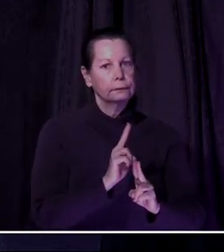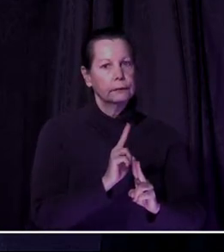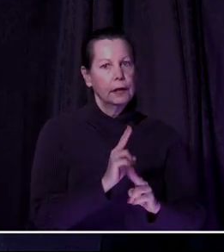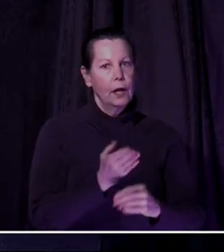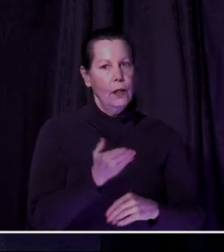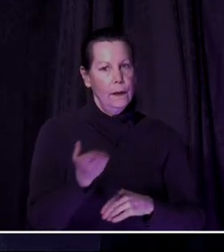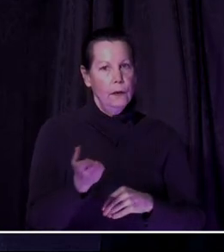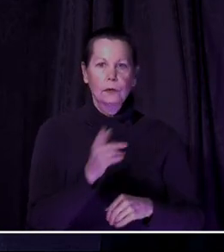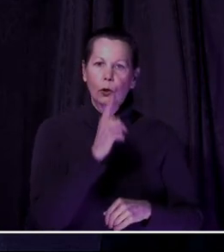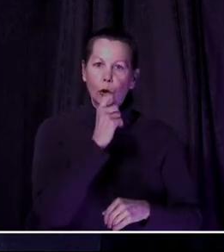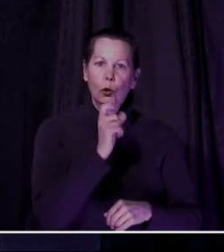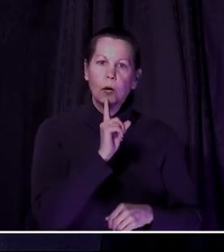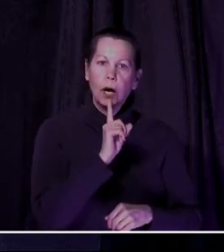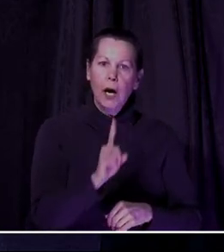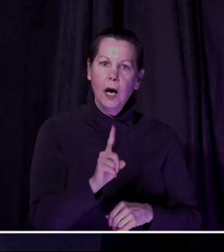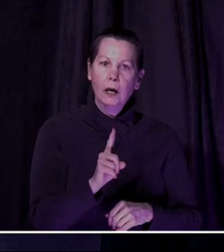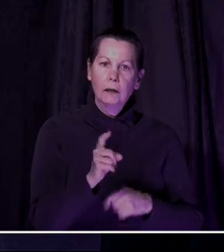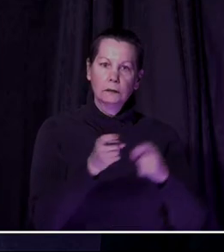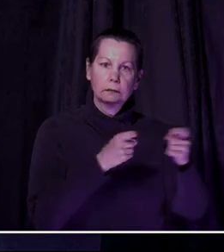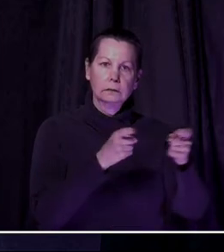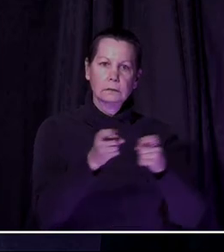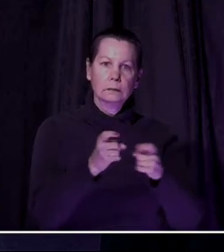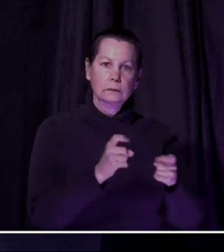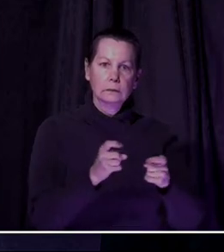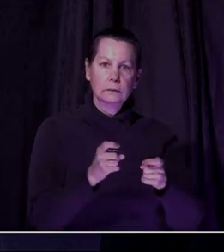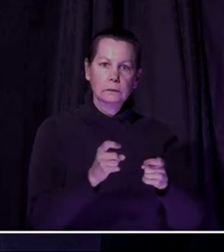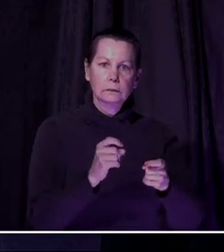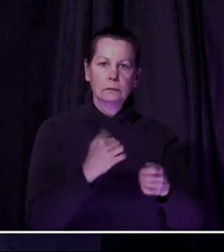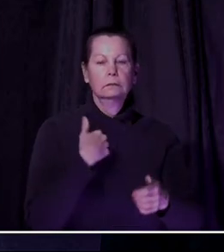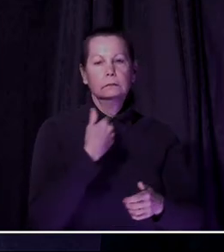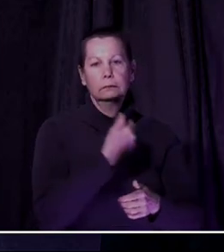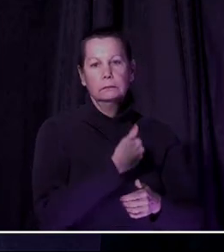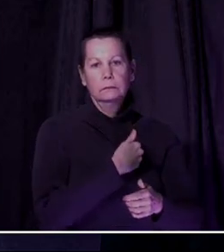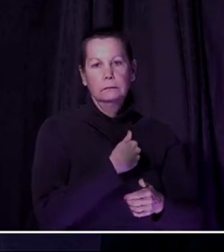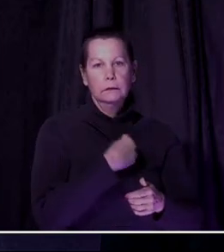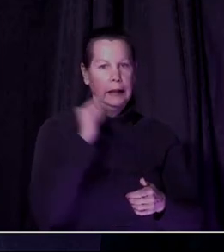those who are over us in the government.